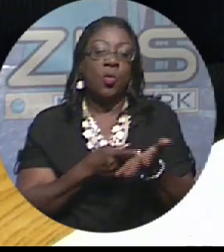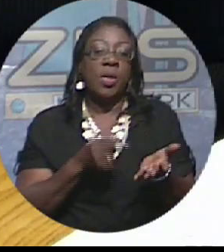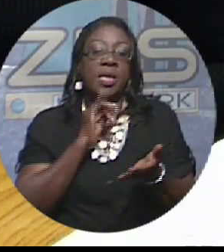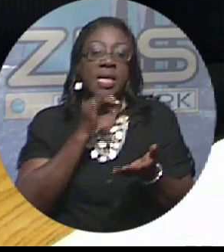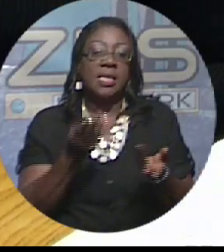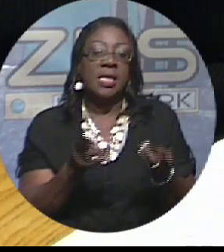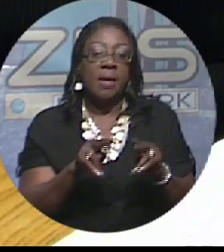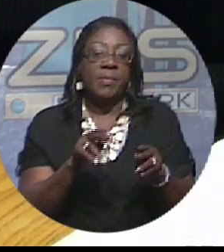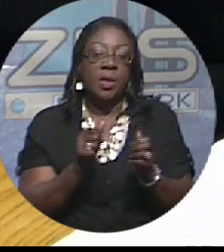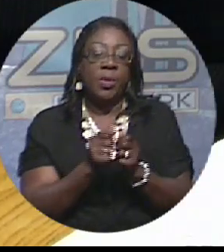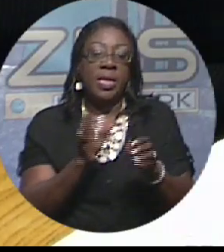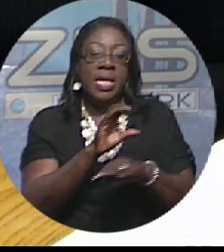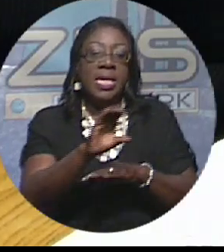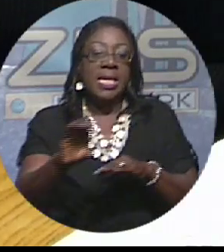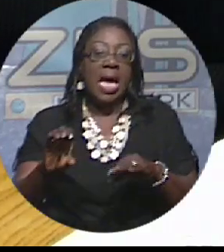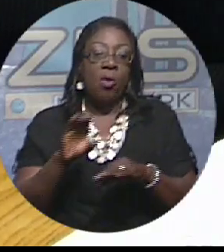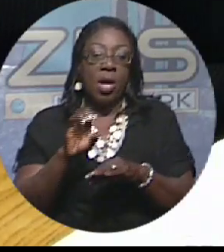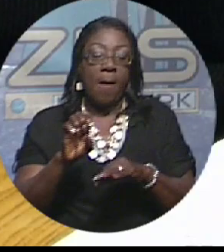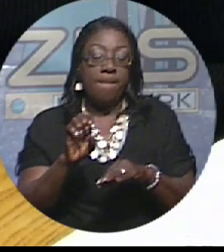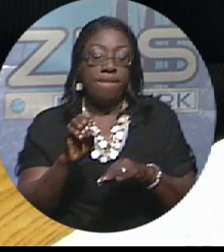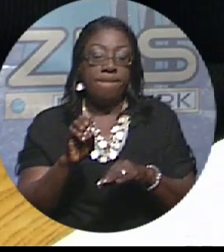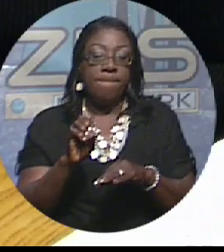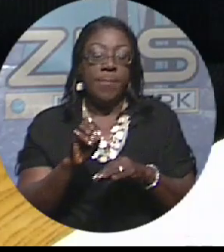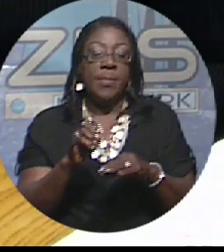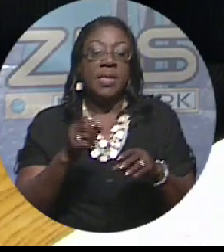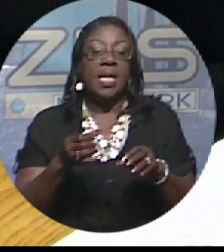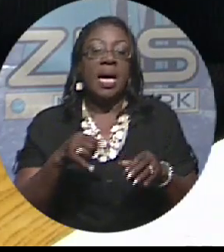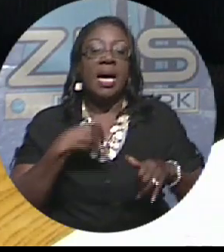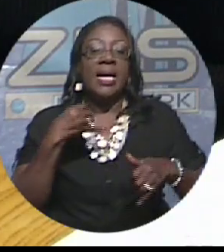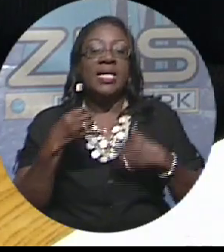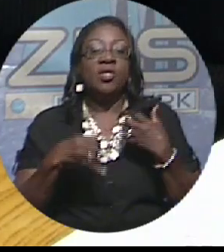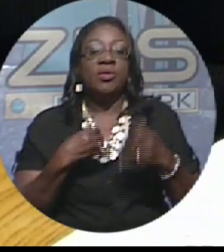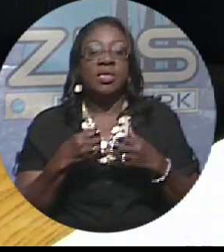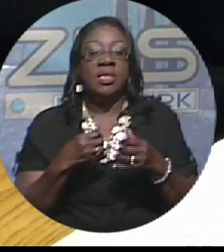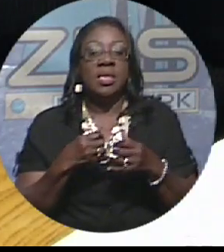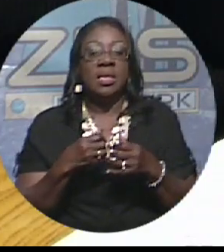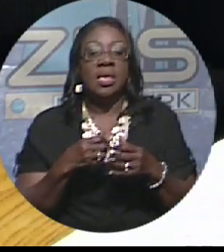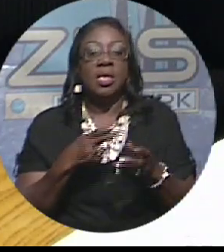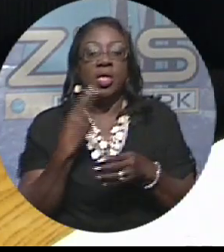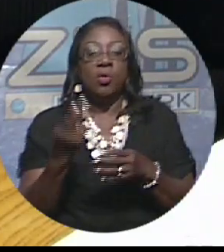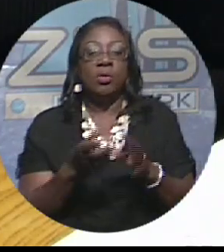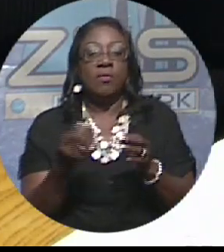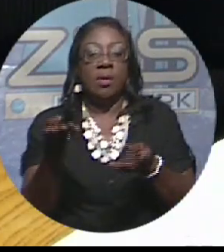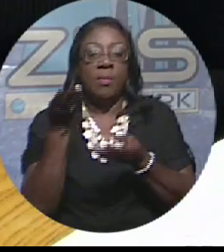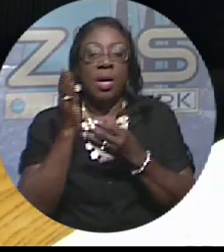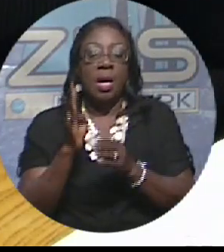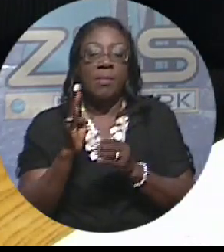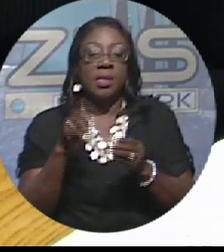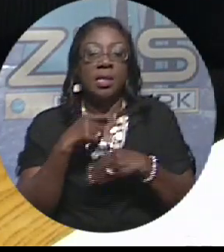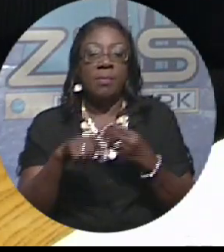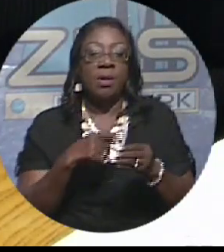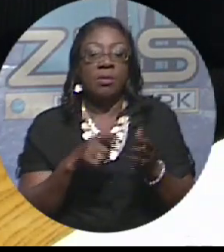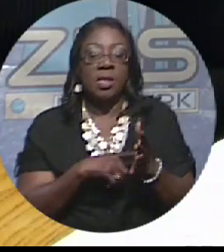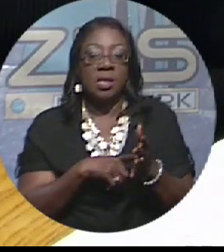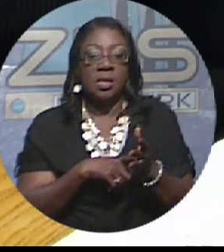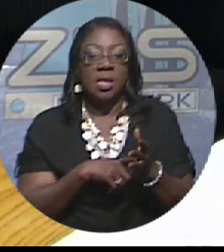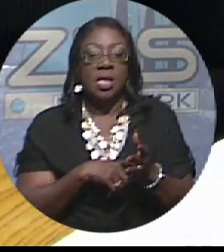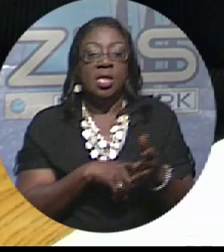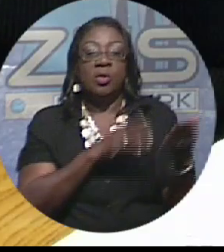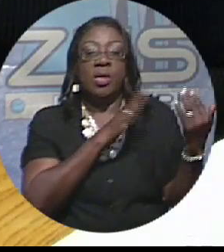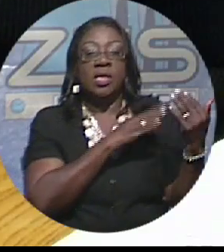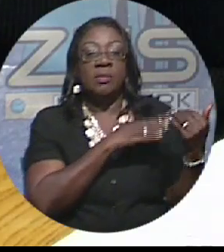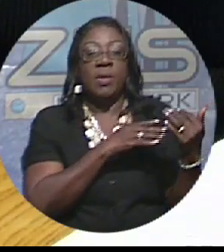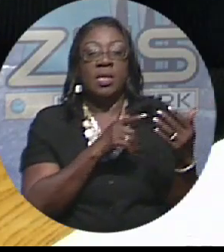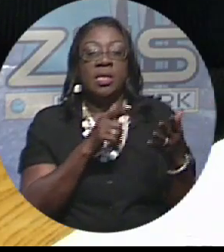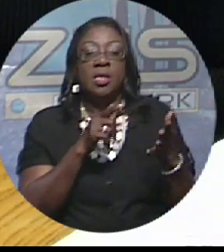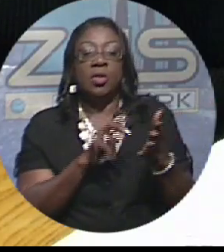CARICOM. They are interested in the views of the Bahamas about this, and so I expect that the two